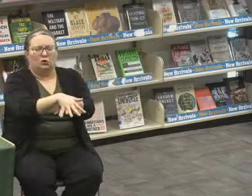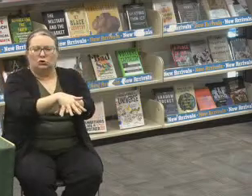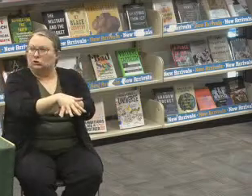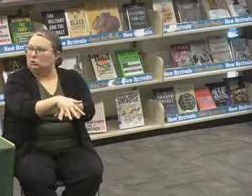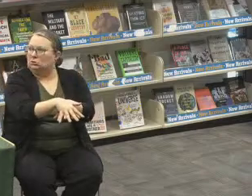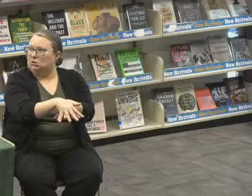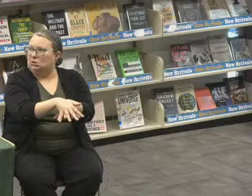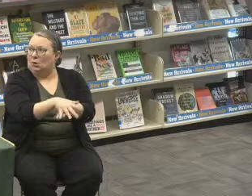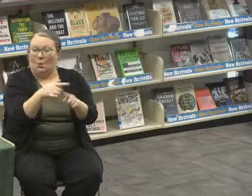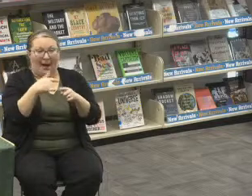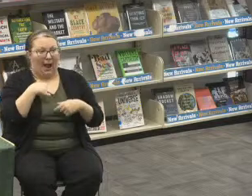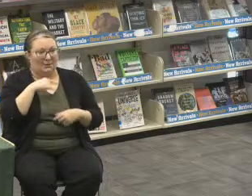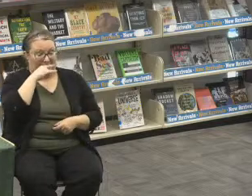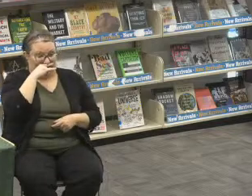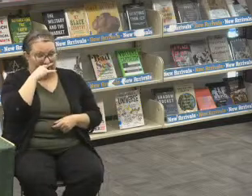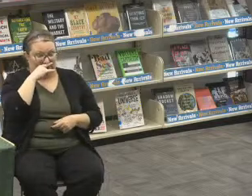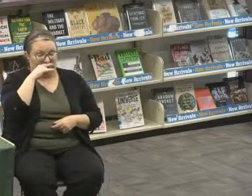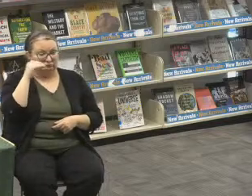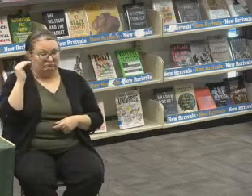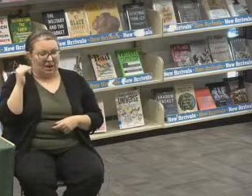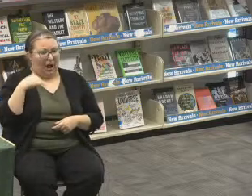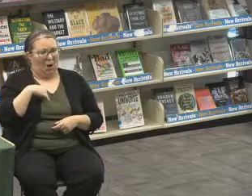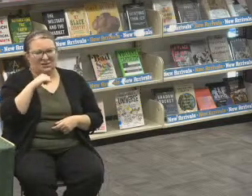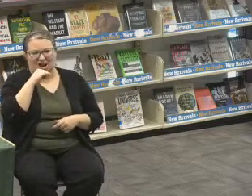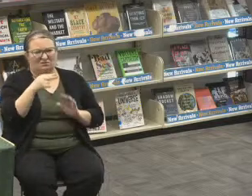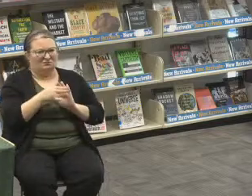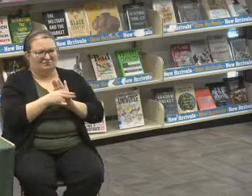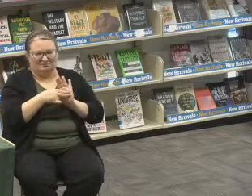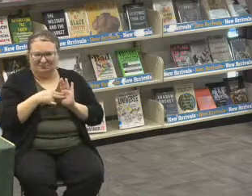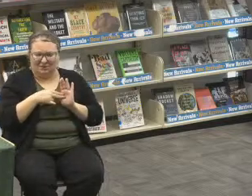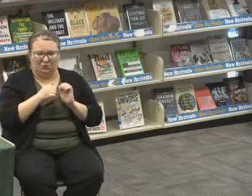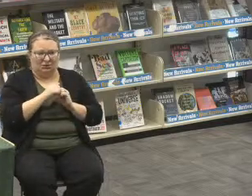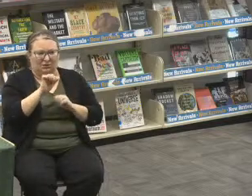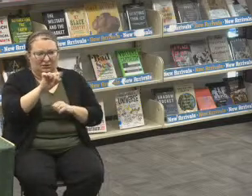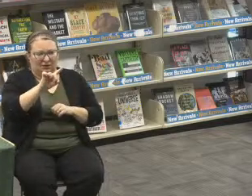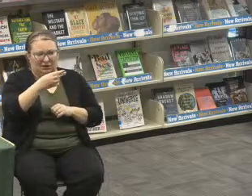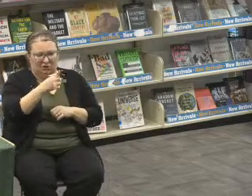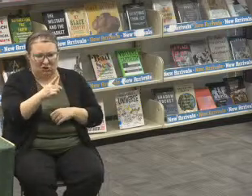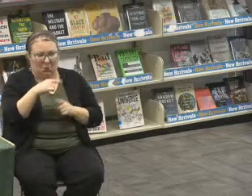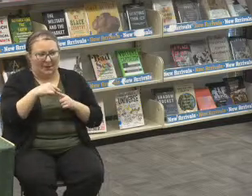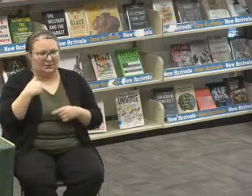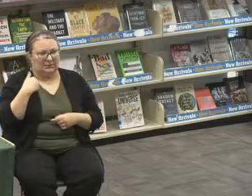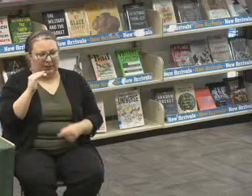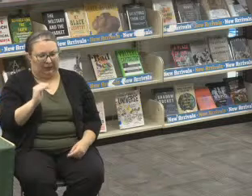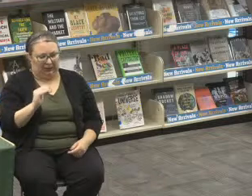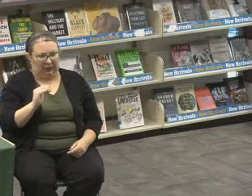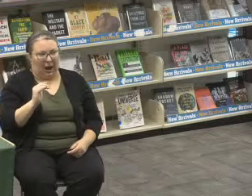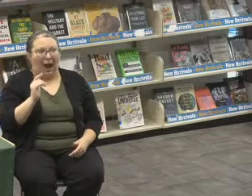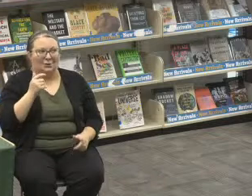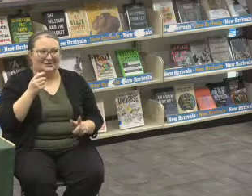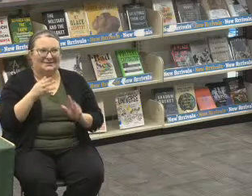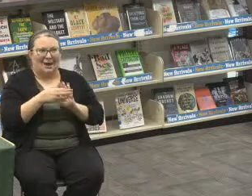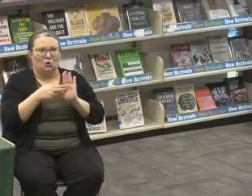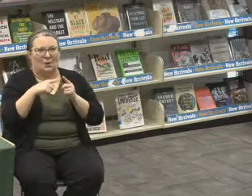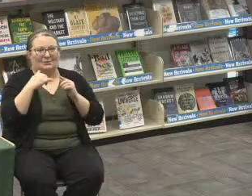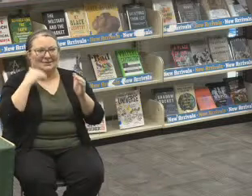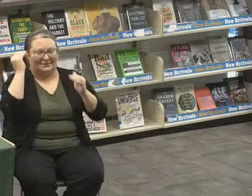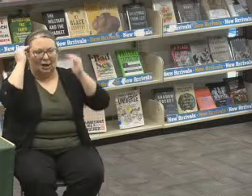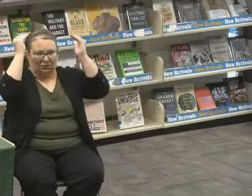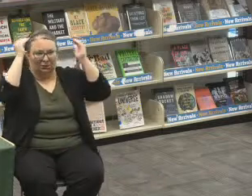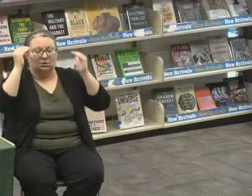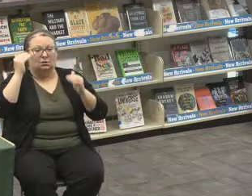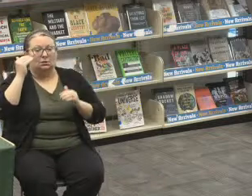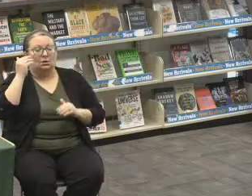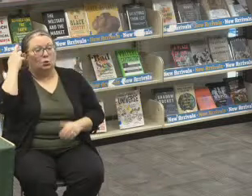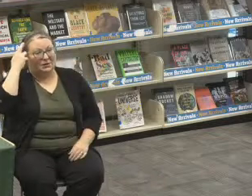I was a kid, I was not diagnosed with ADHD as a kid. I was diagnosed as an adult. And one of the reasons is